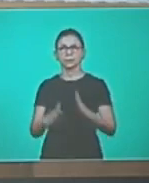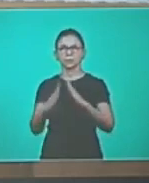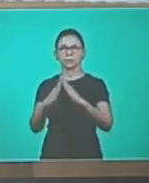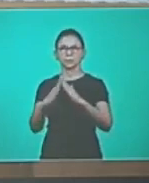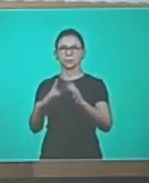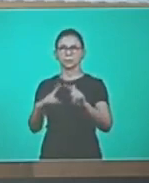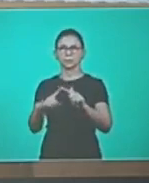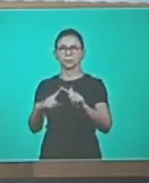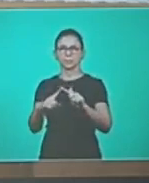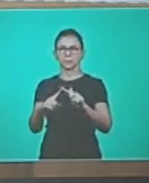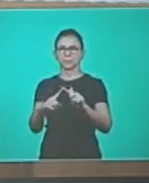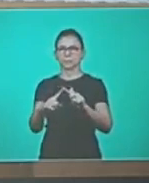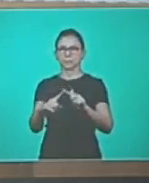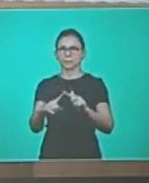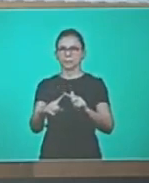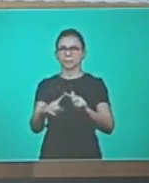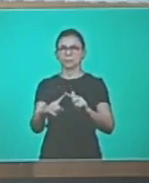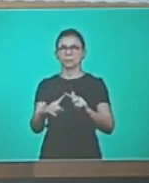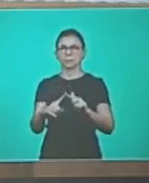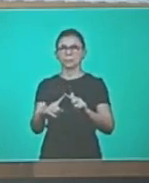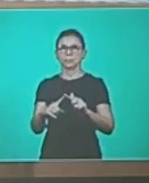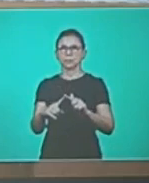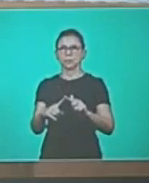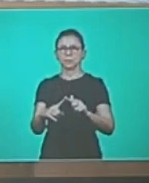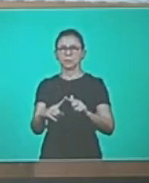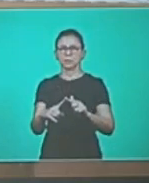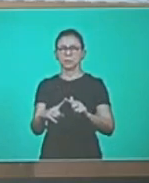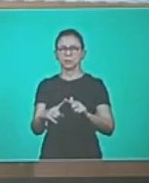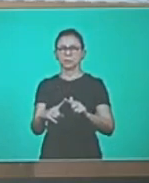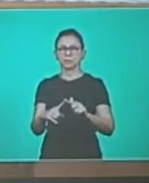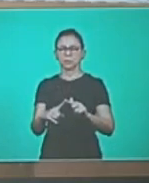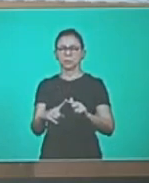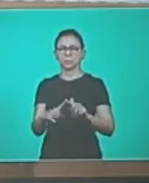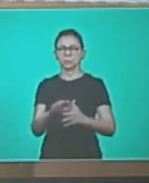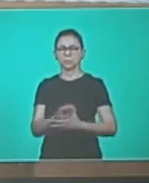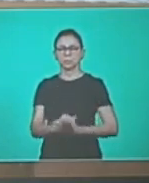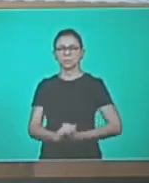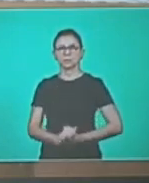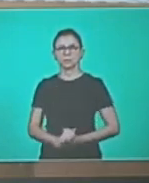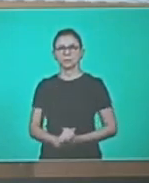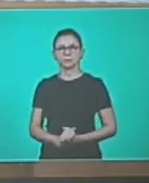that is living in the right position as a faithful church,